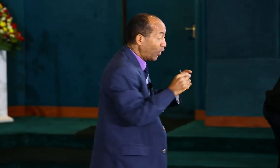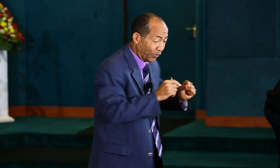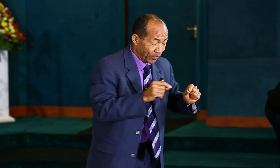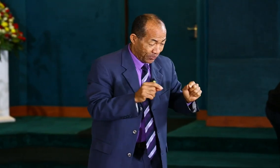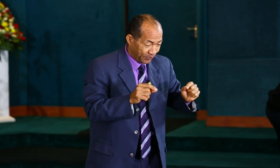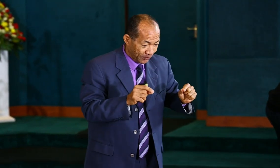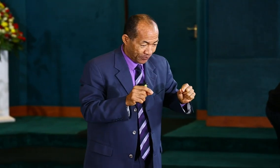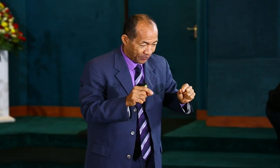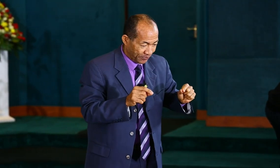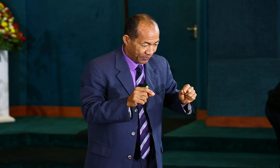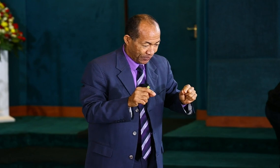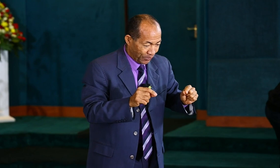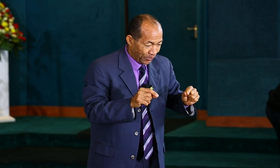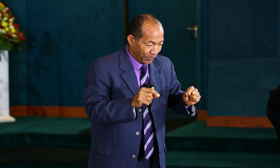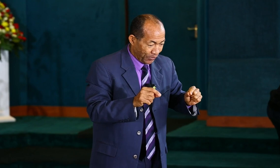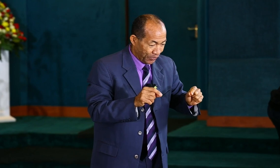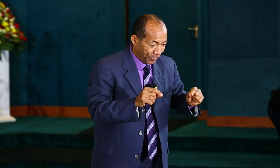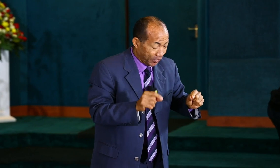else? Oh,